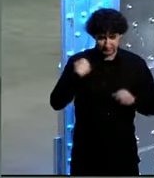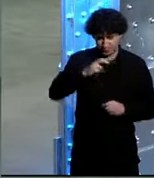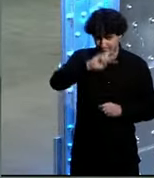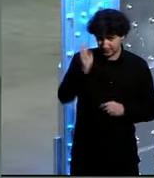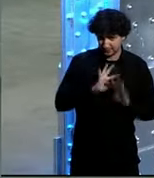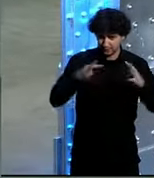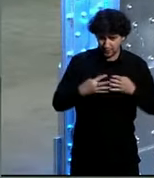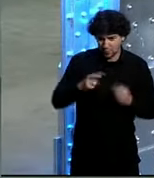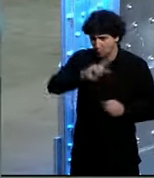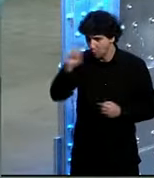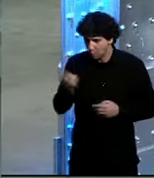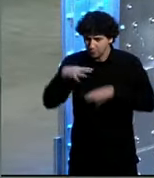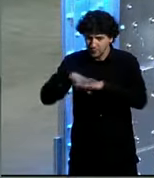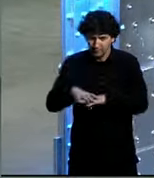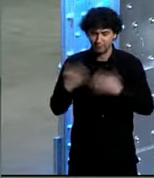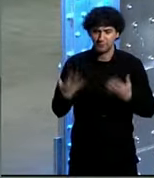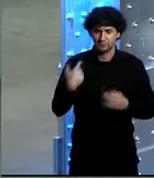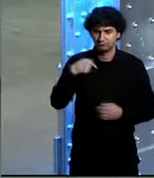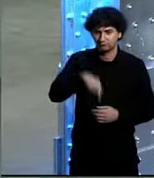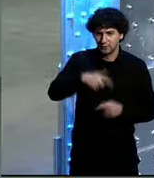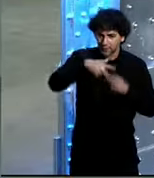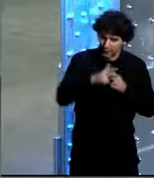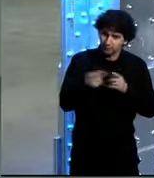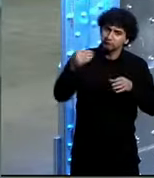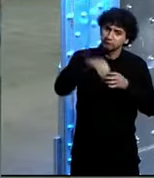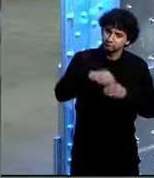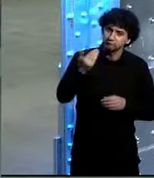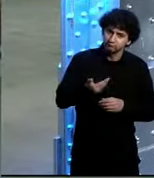then I moved on to transmedia and multi-platforms.